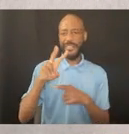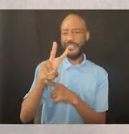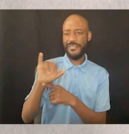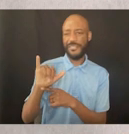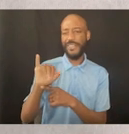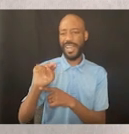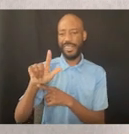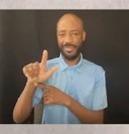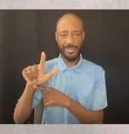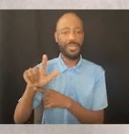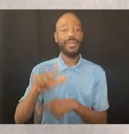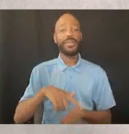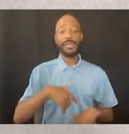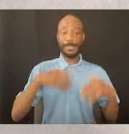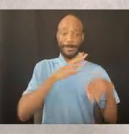and electronics.